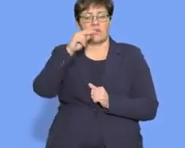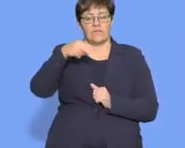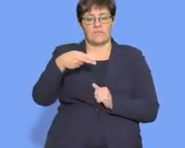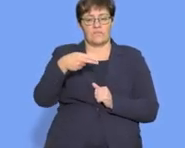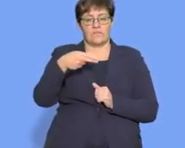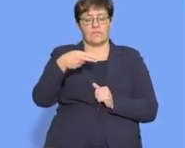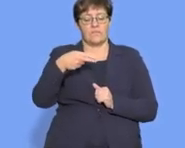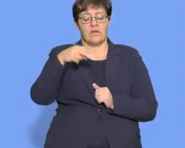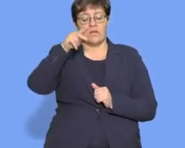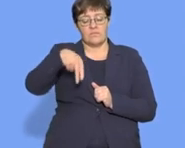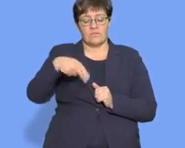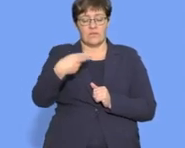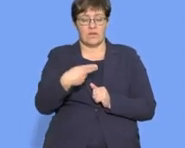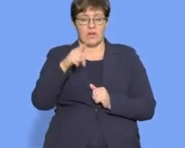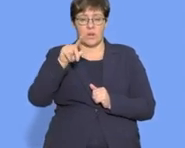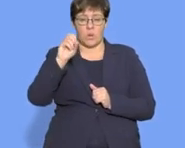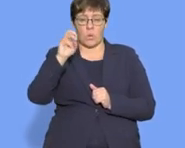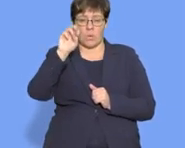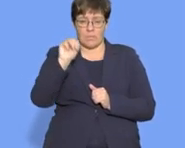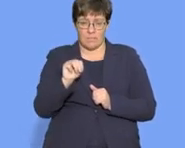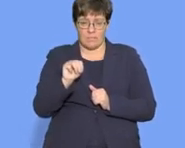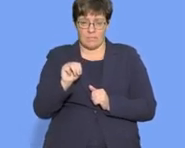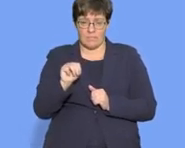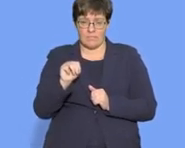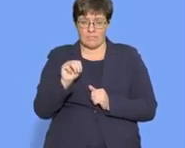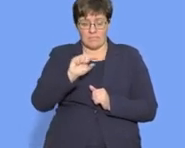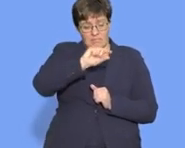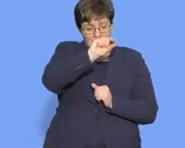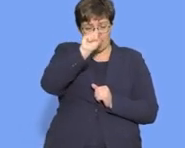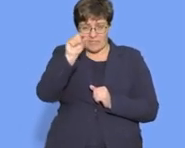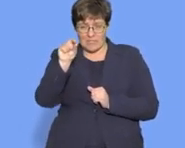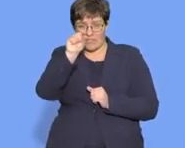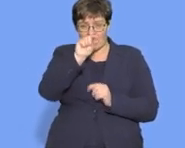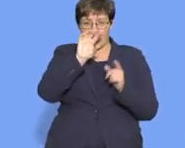and that's where the phloem is found.